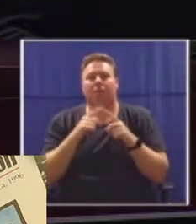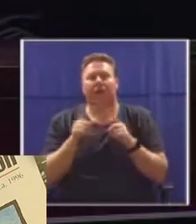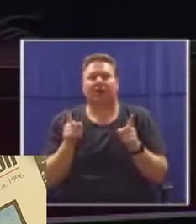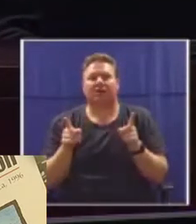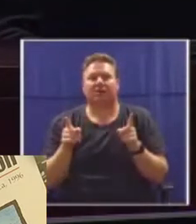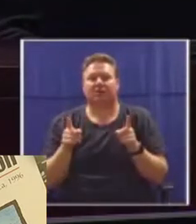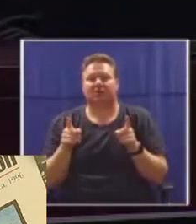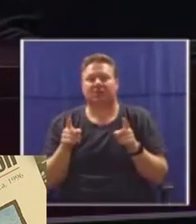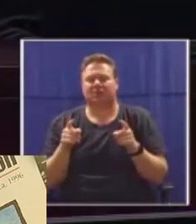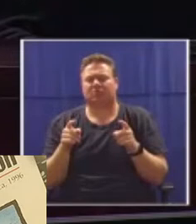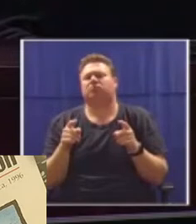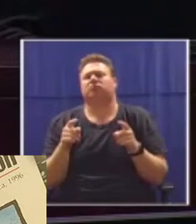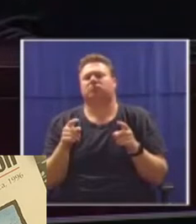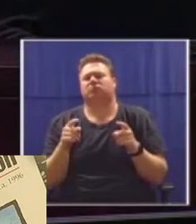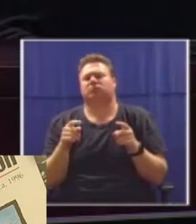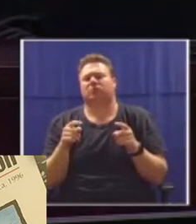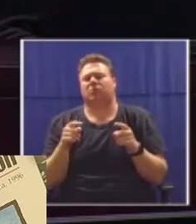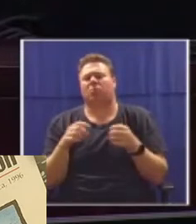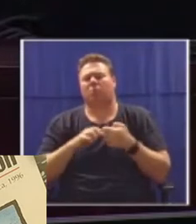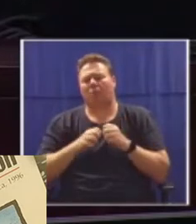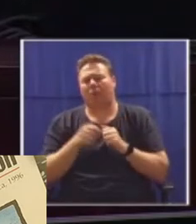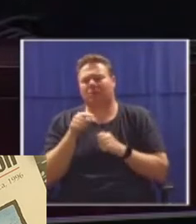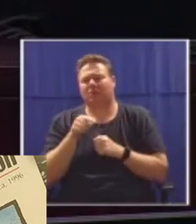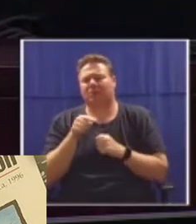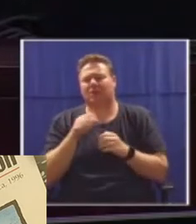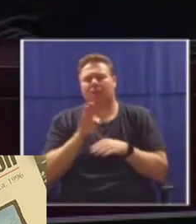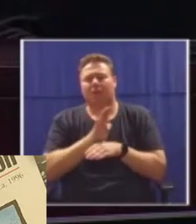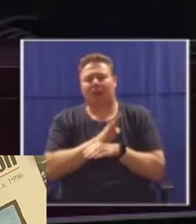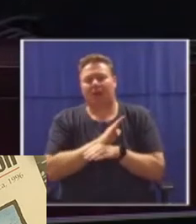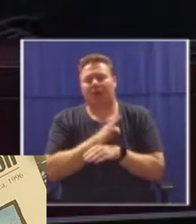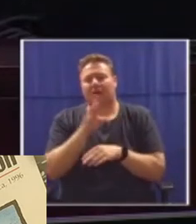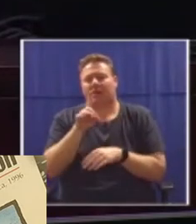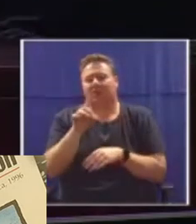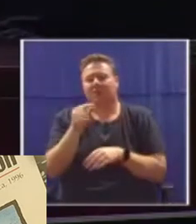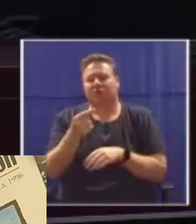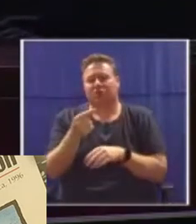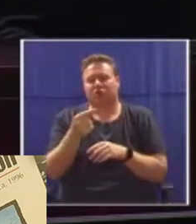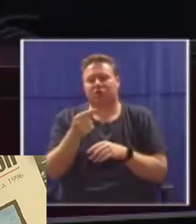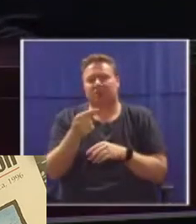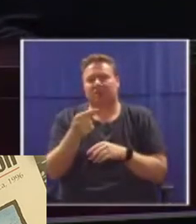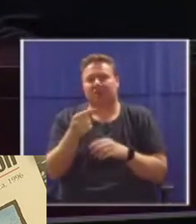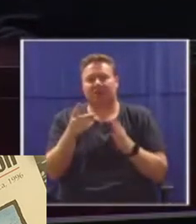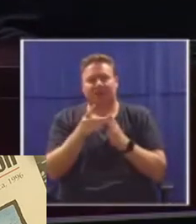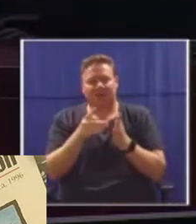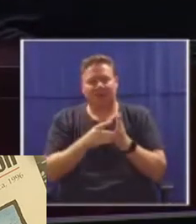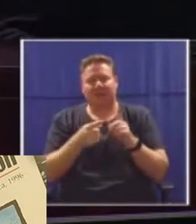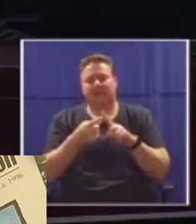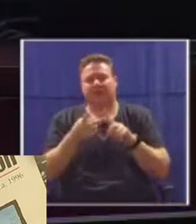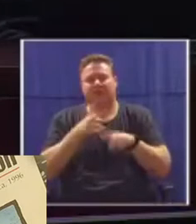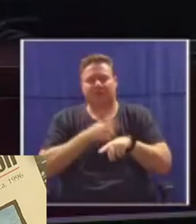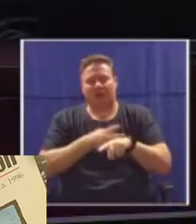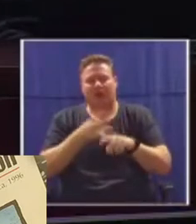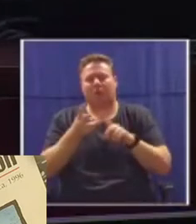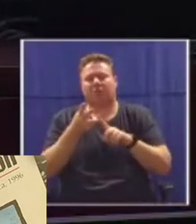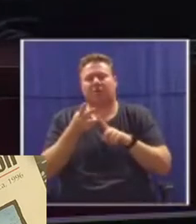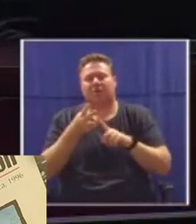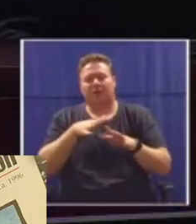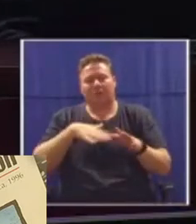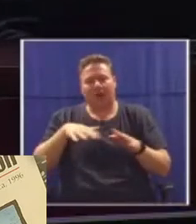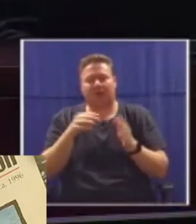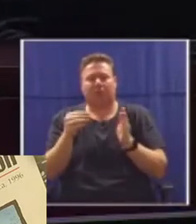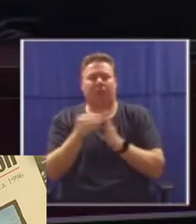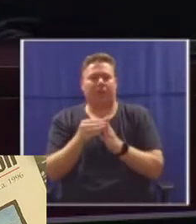rather alarming for the bill to provide that the DG must fix dates, times, and places of proceedings